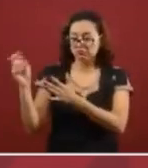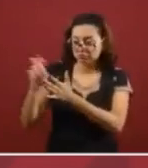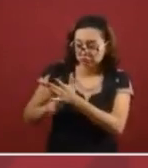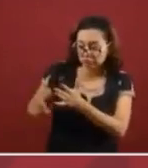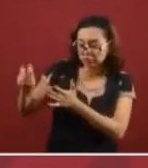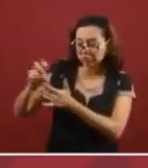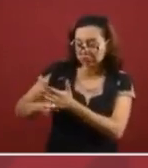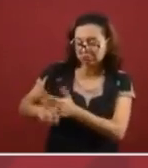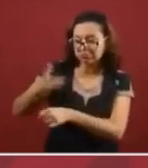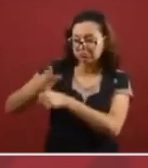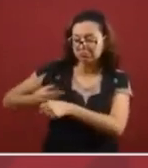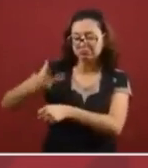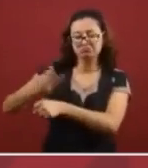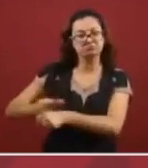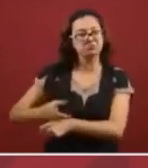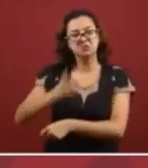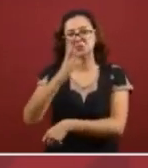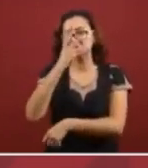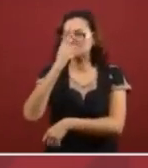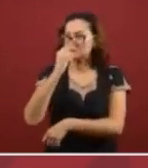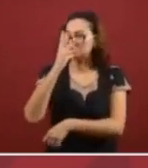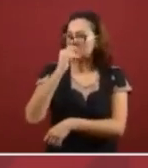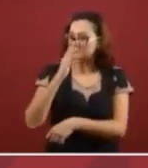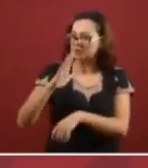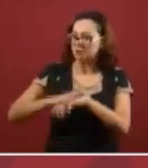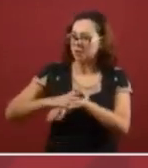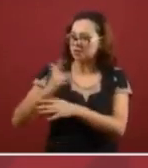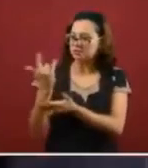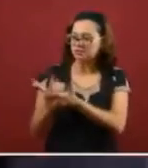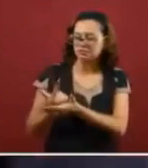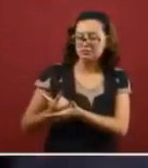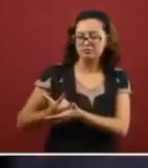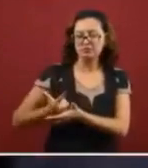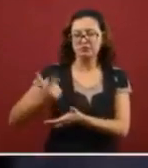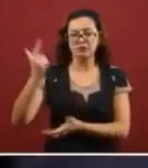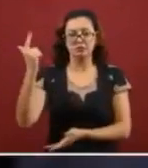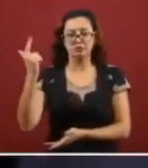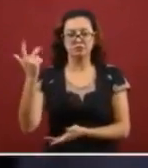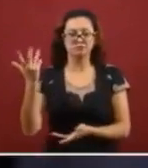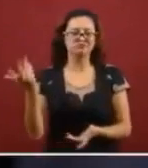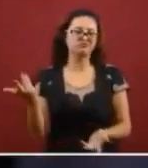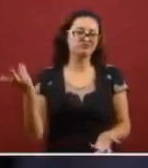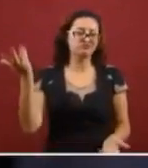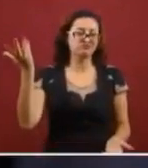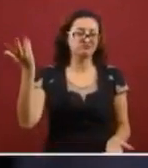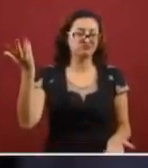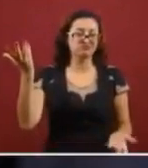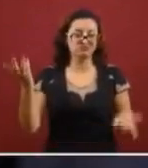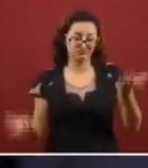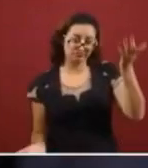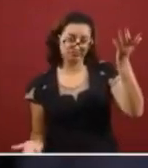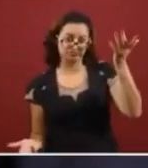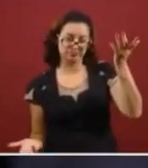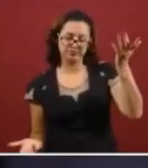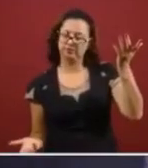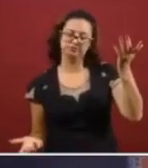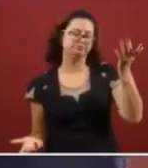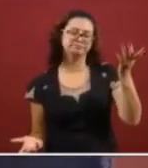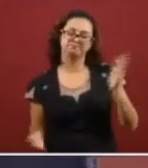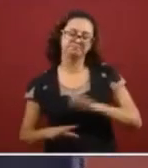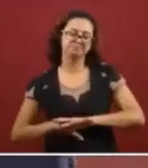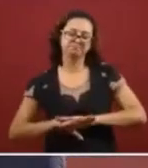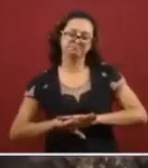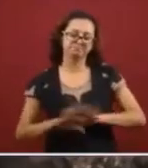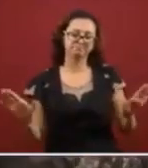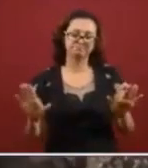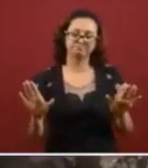the damages that are caused to nature and environment, then we